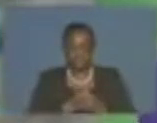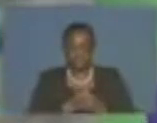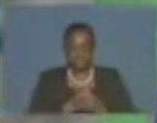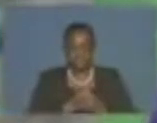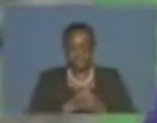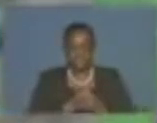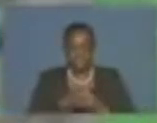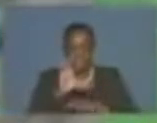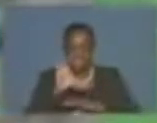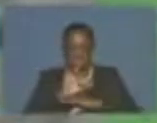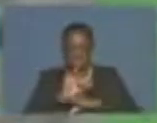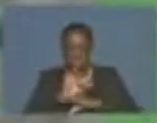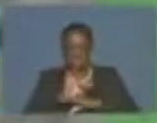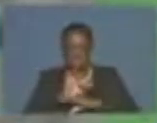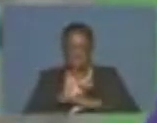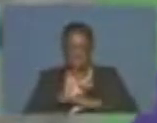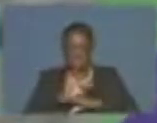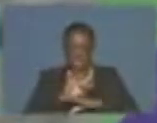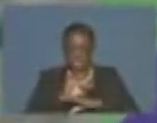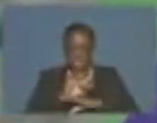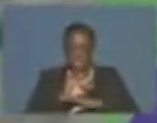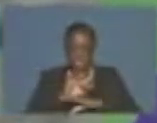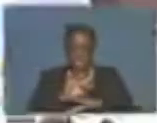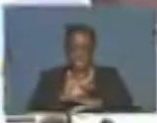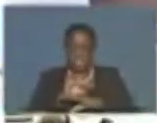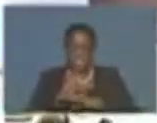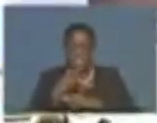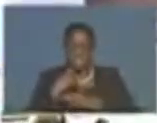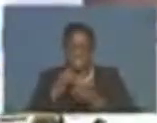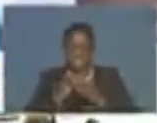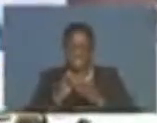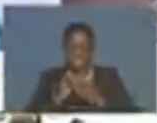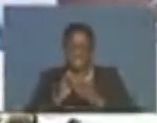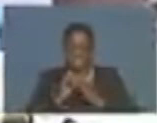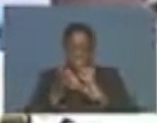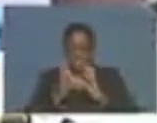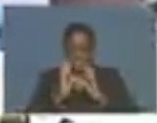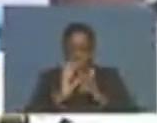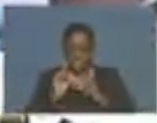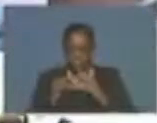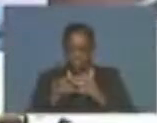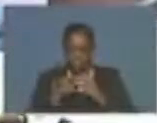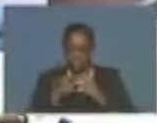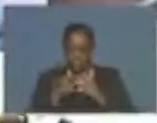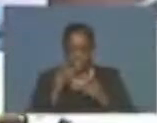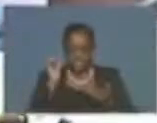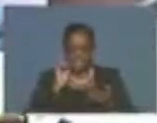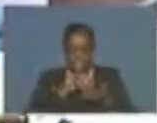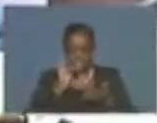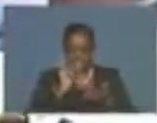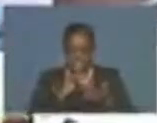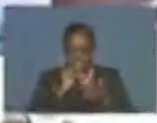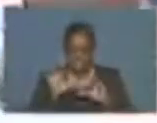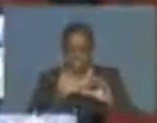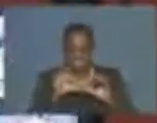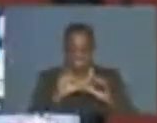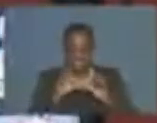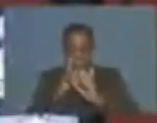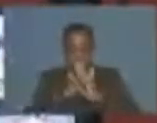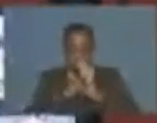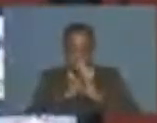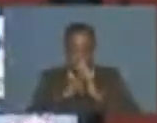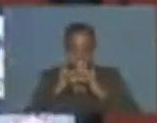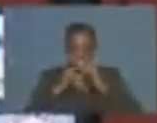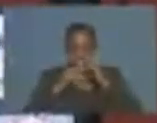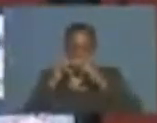Caribbean countries virtually on a financial cliff when it comes to debt. At least that's the findings of a study done by the Caribbean Policy and